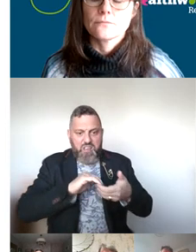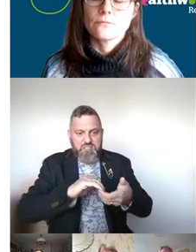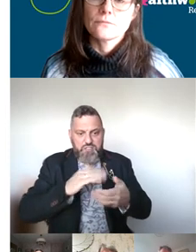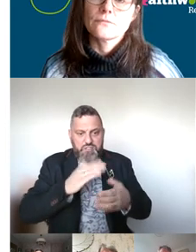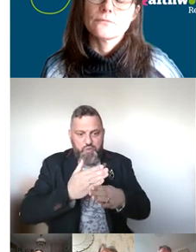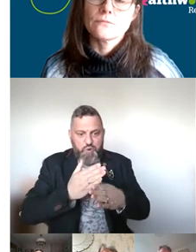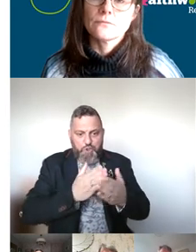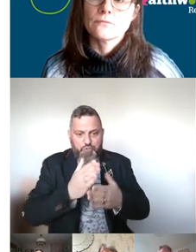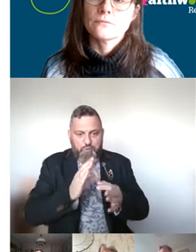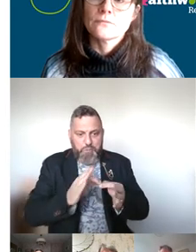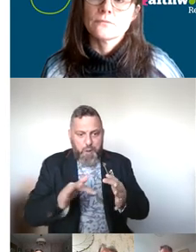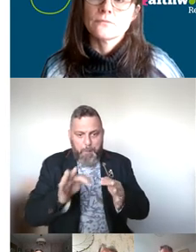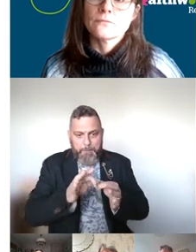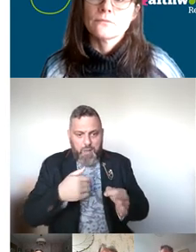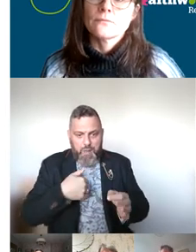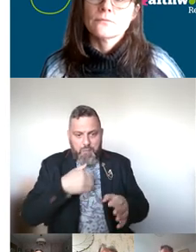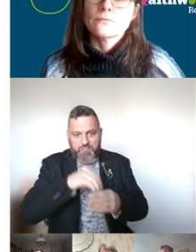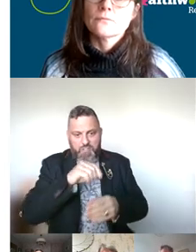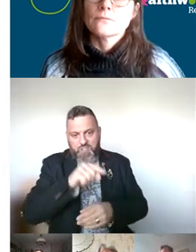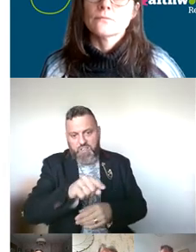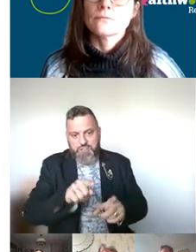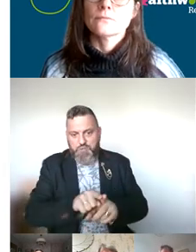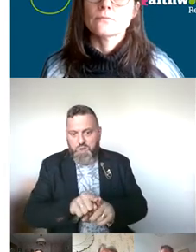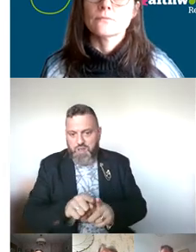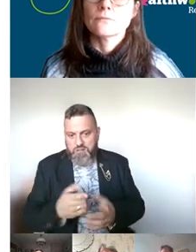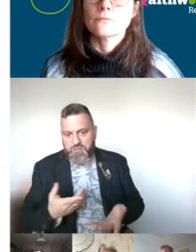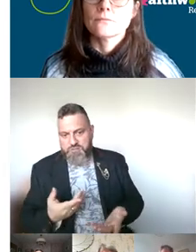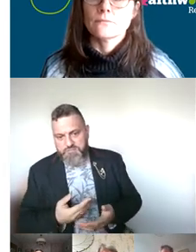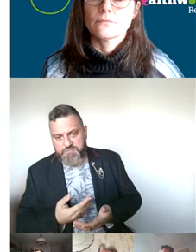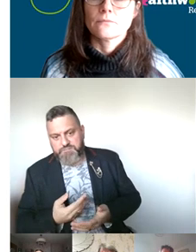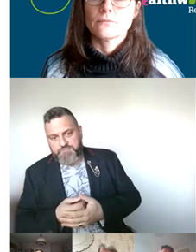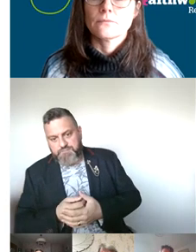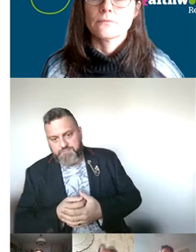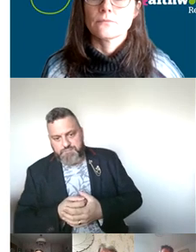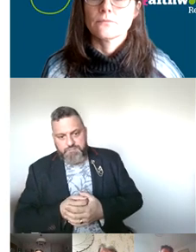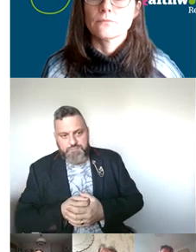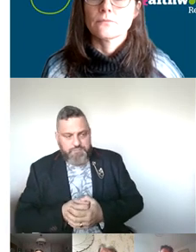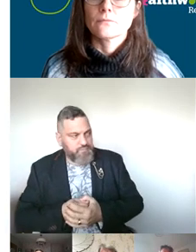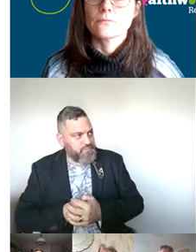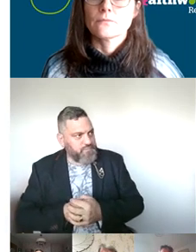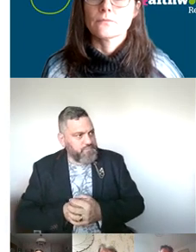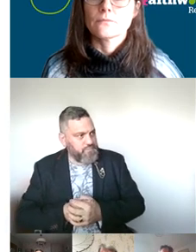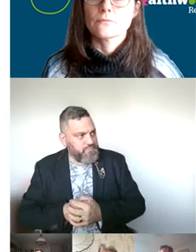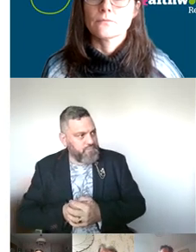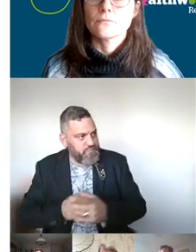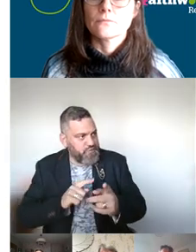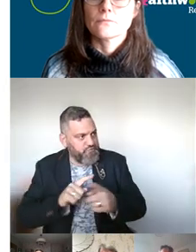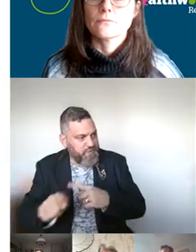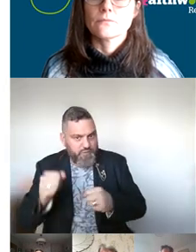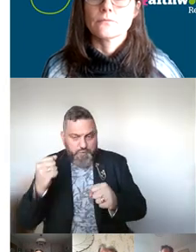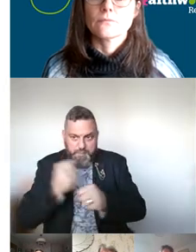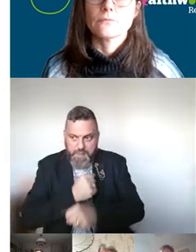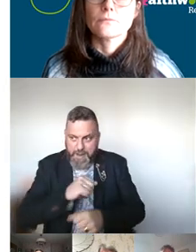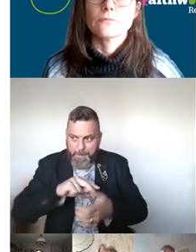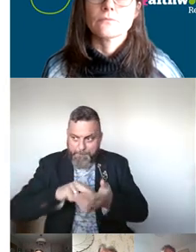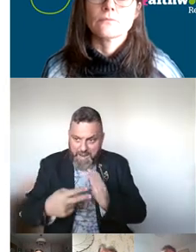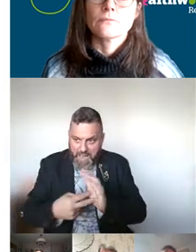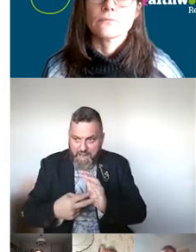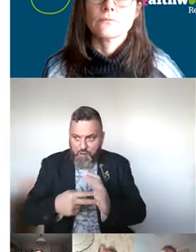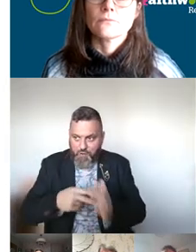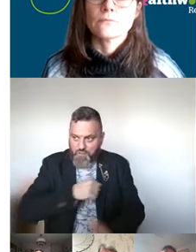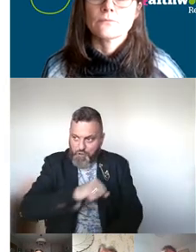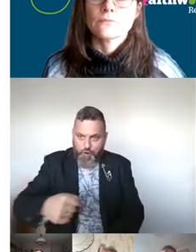through Bob, which I'm part of, but it would be great to be able to make some plans of our own, which we know are